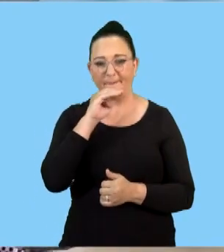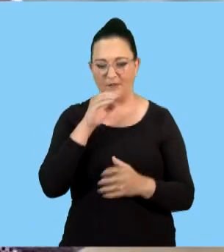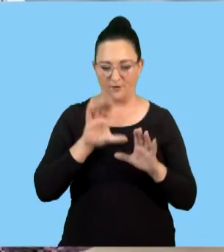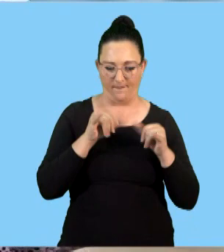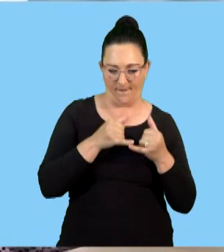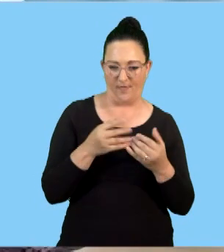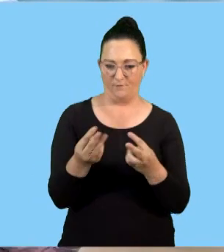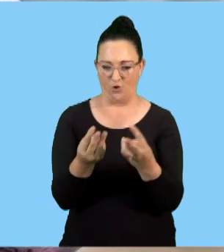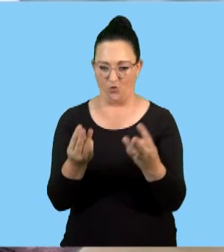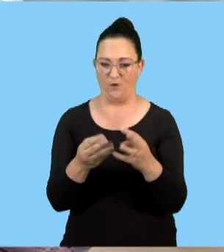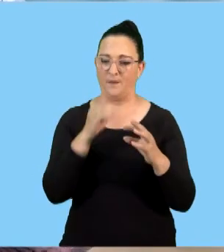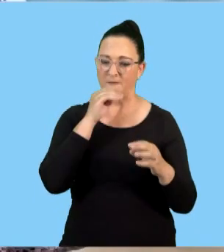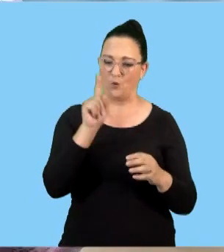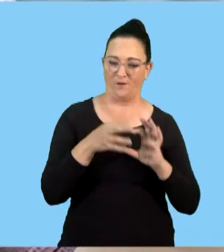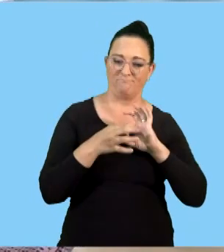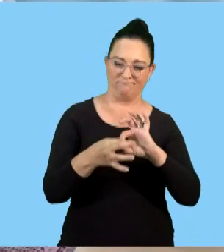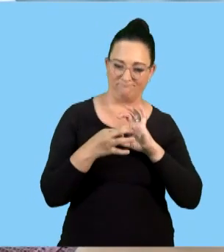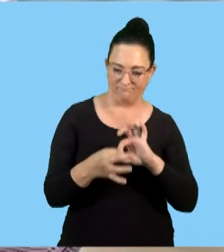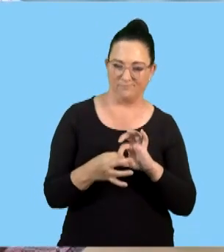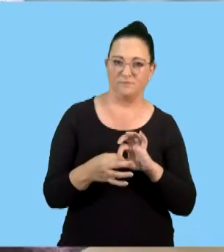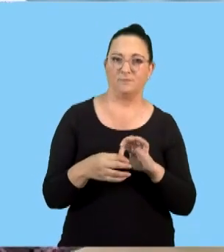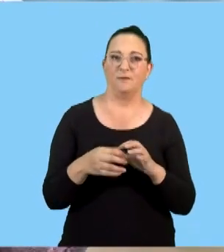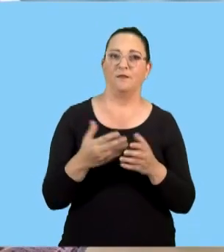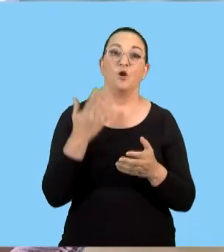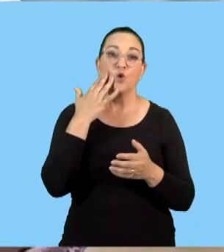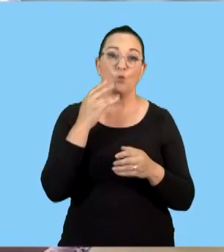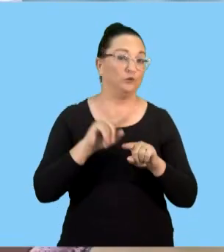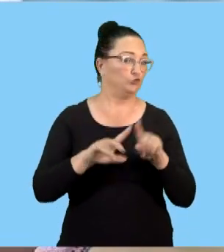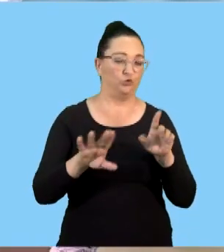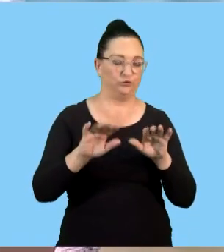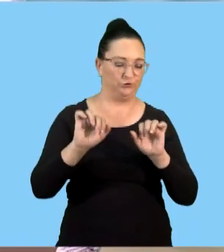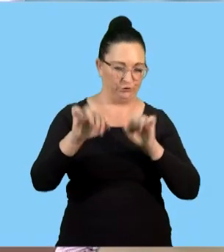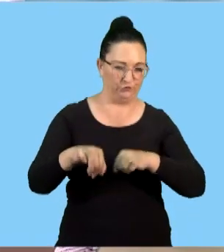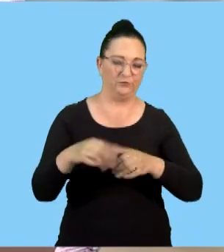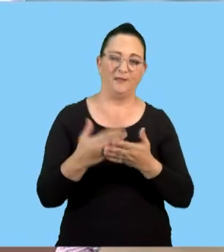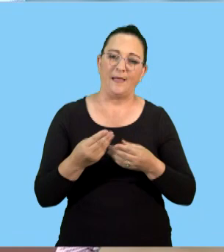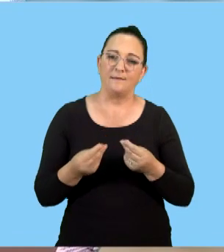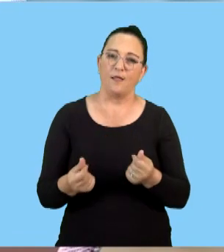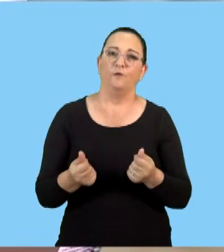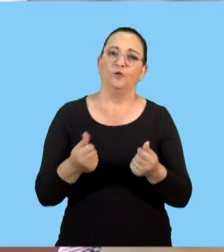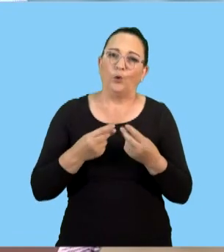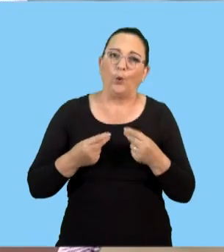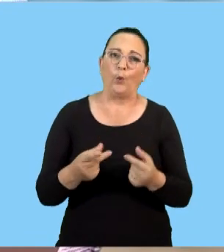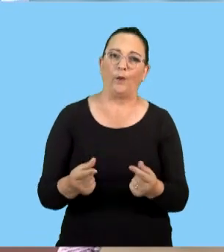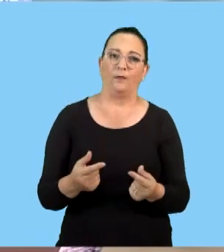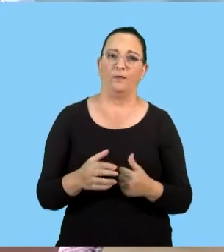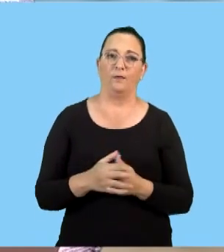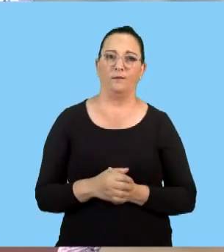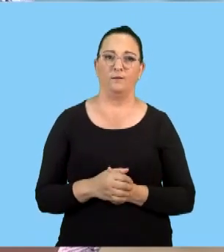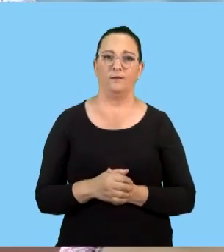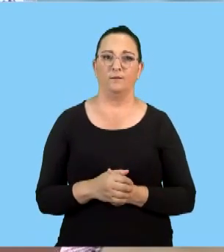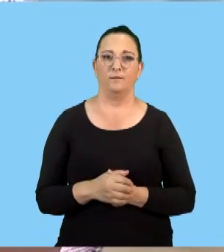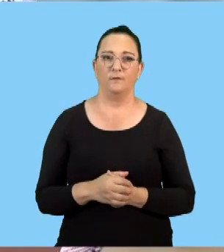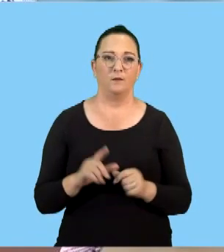the employee. So these disputes, these disagreements are settled quicker and less expensive. We don't even have, okay, we